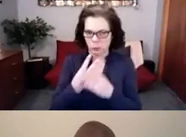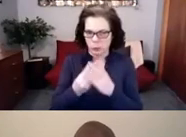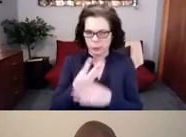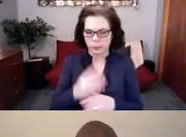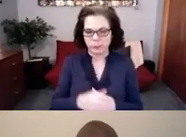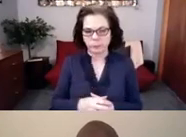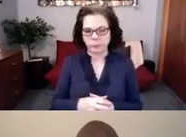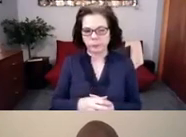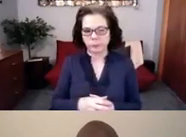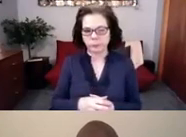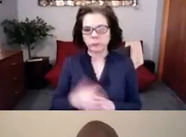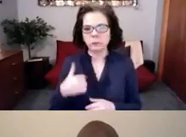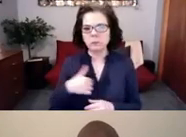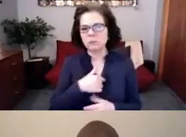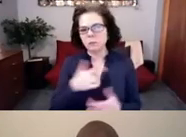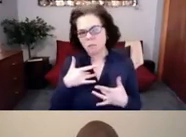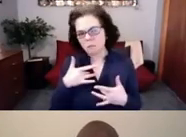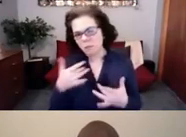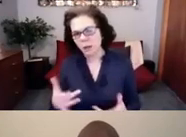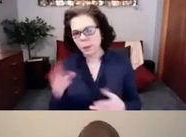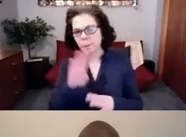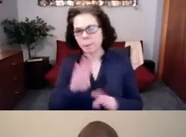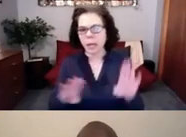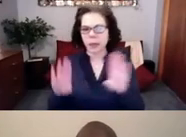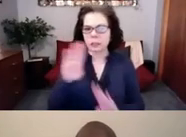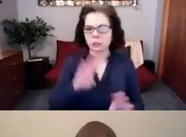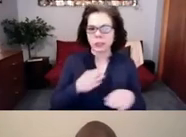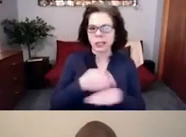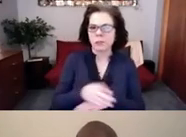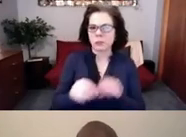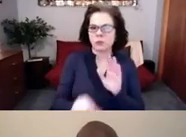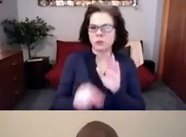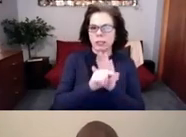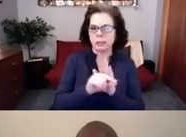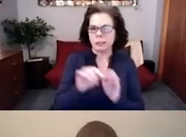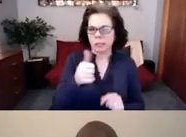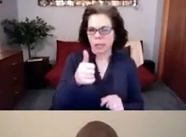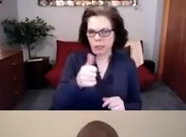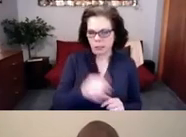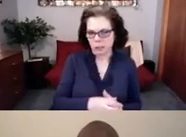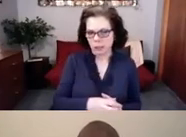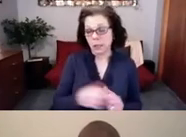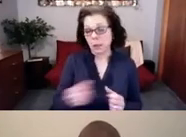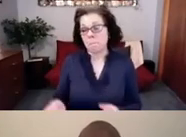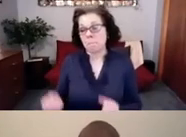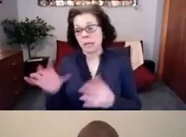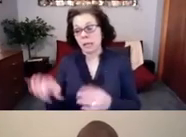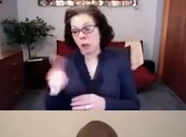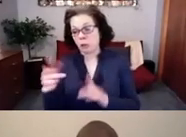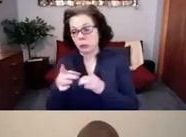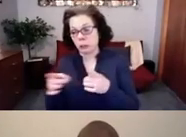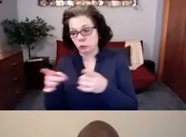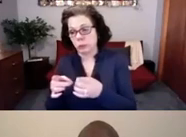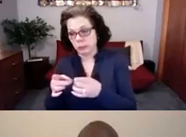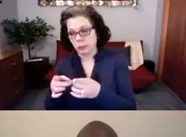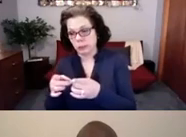We typically administer the biology exam after grade 10. Many other districts do it in grade 9, but we focus on it in